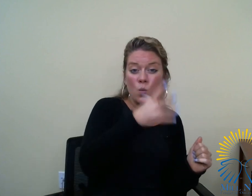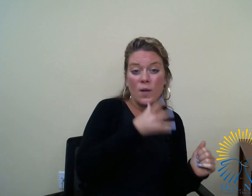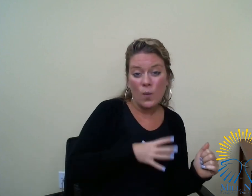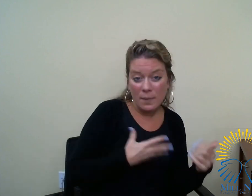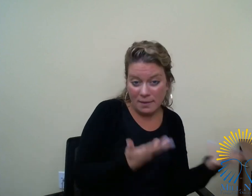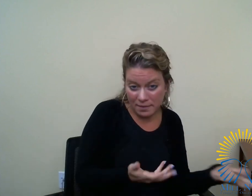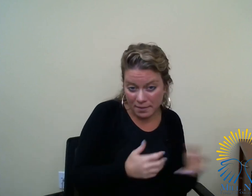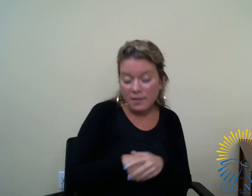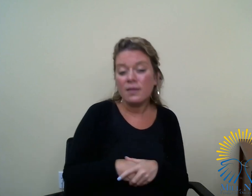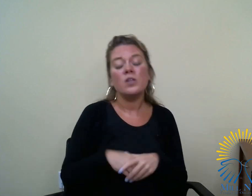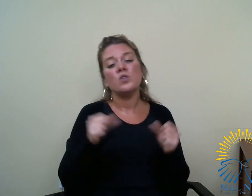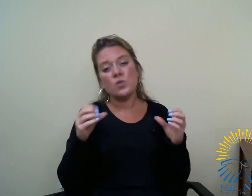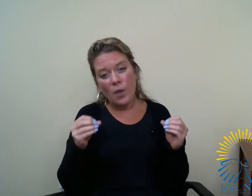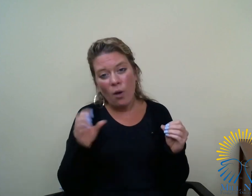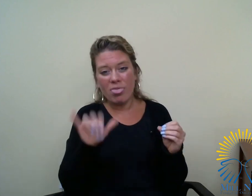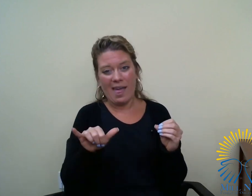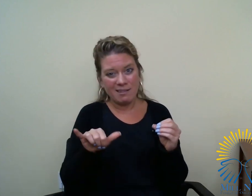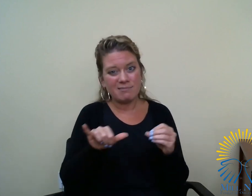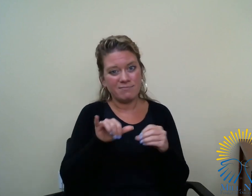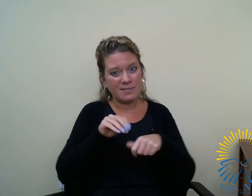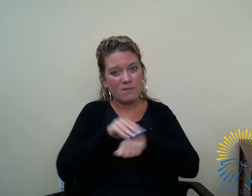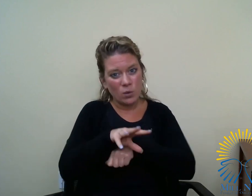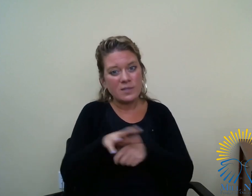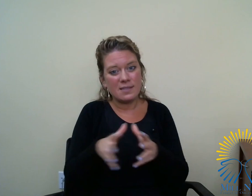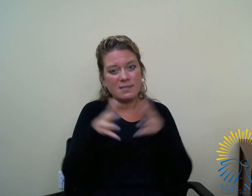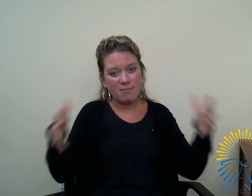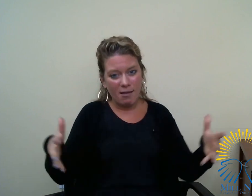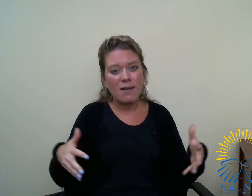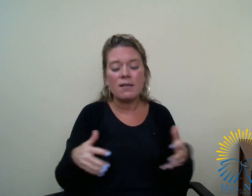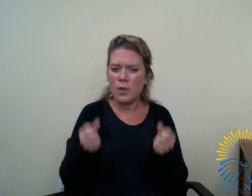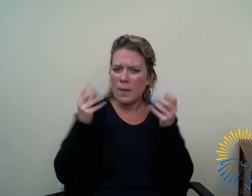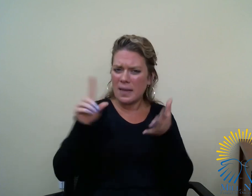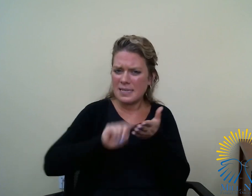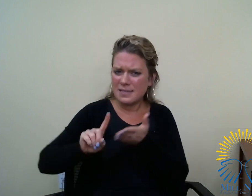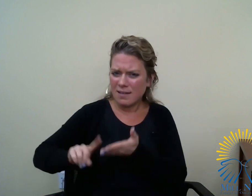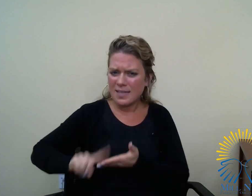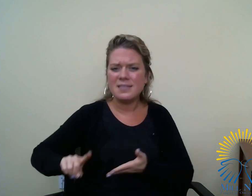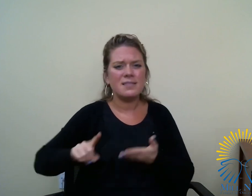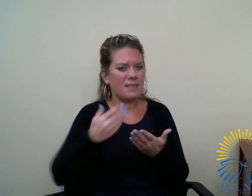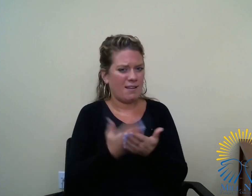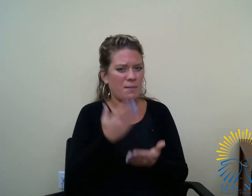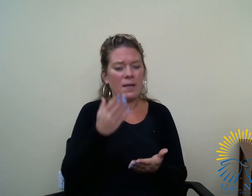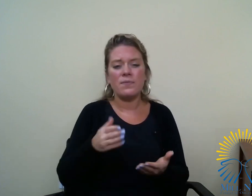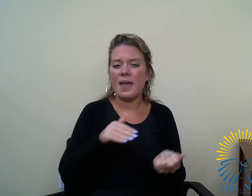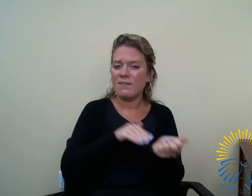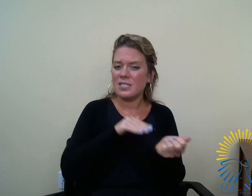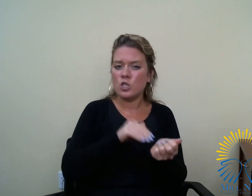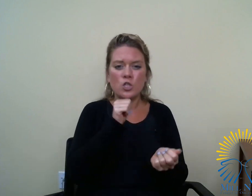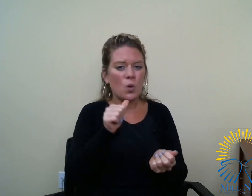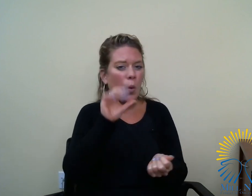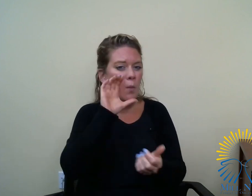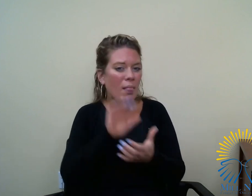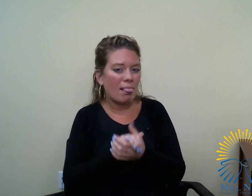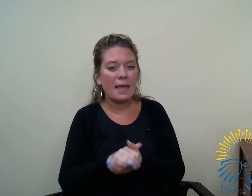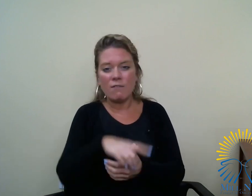not Black. So that probably has a bit to do with it, because there are plenty of studies that have come out where physicians don't believe that Black people have the same capacity for pain as